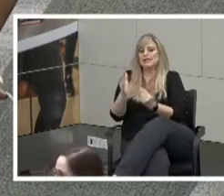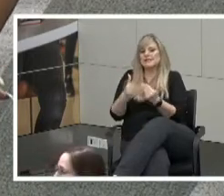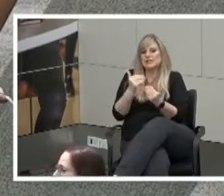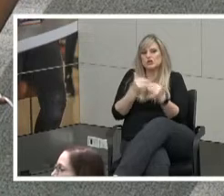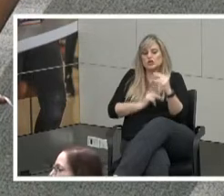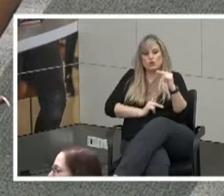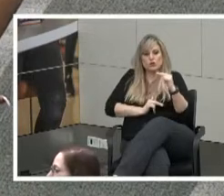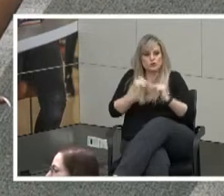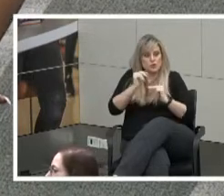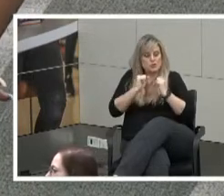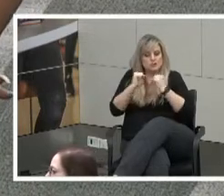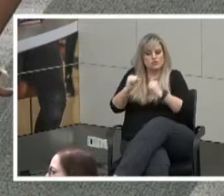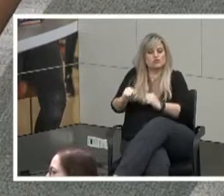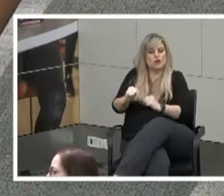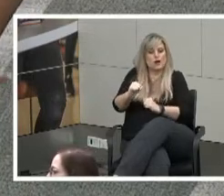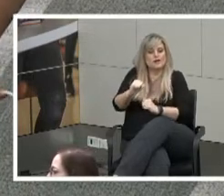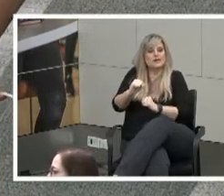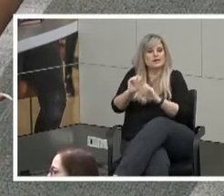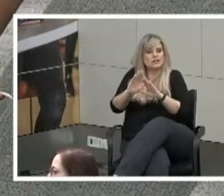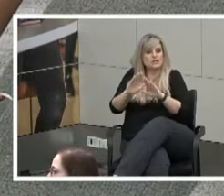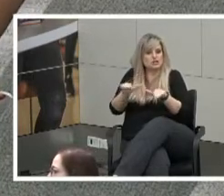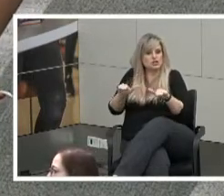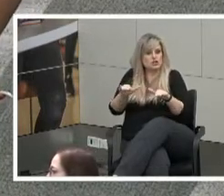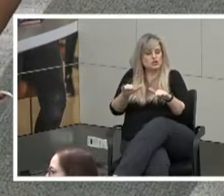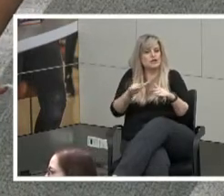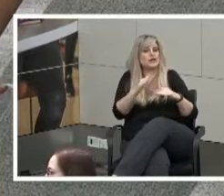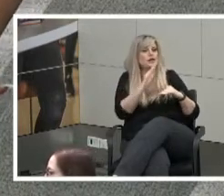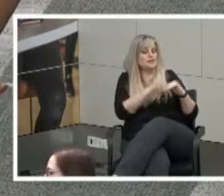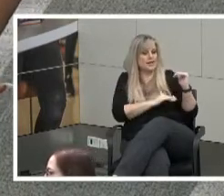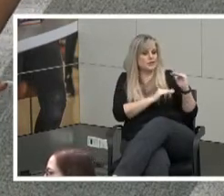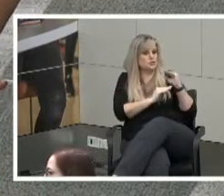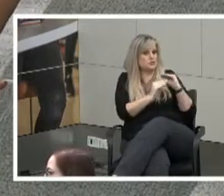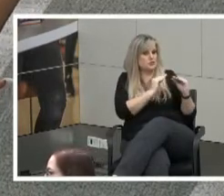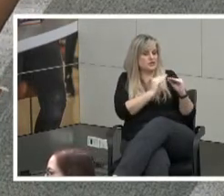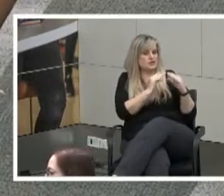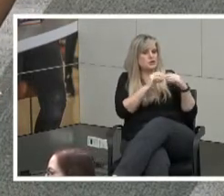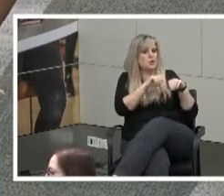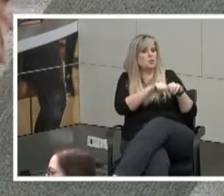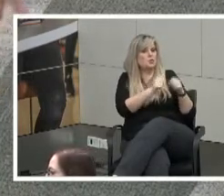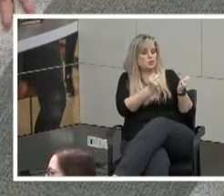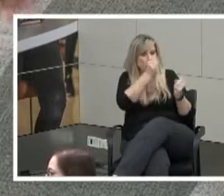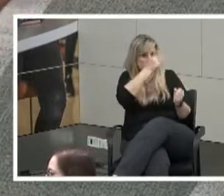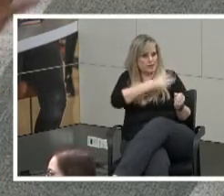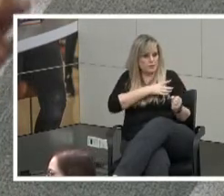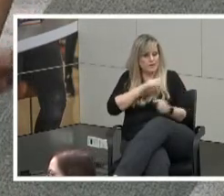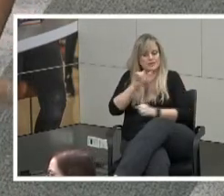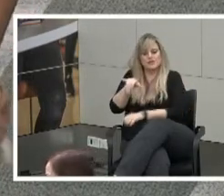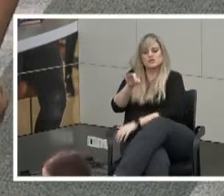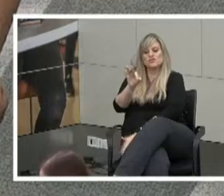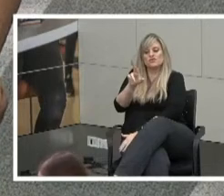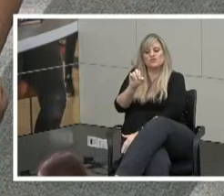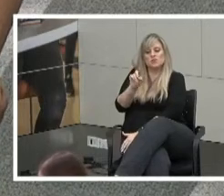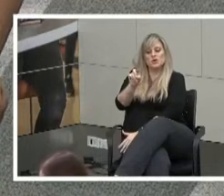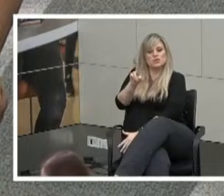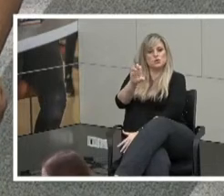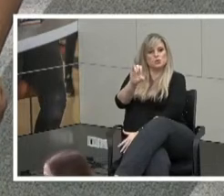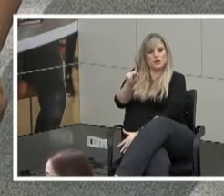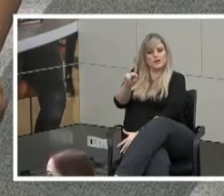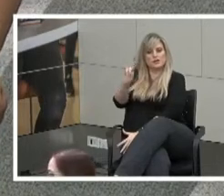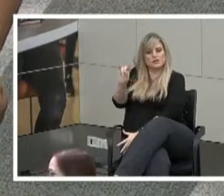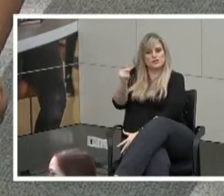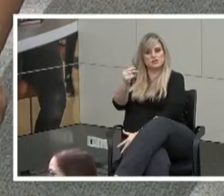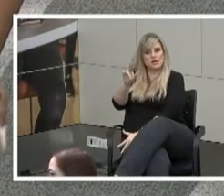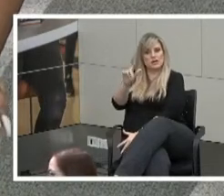build strong children than to fix broken men Frederick Douglas 1862 learning objective what Mike